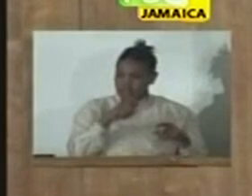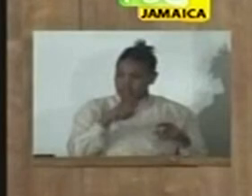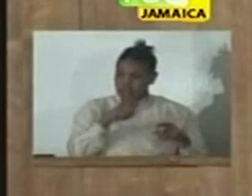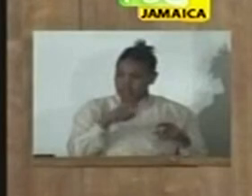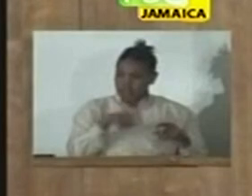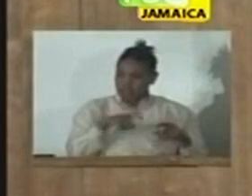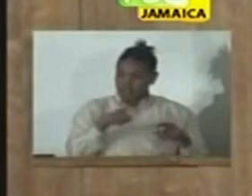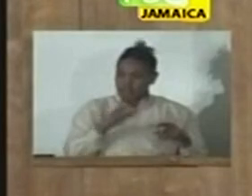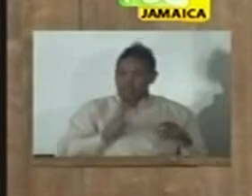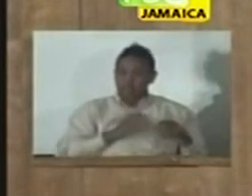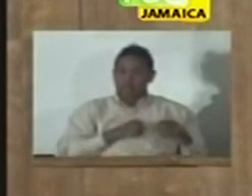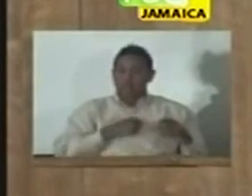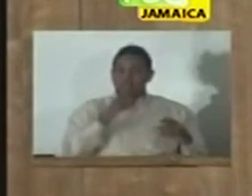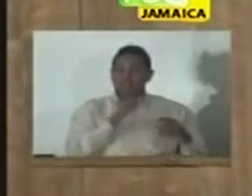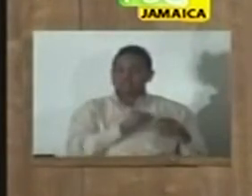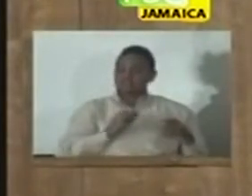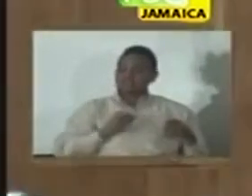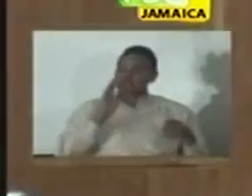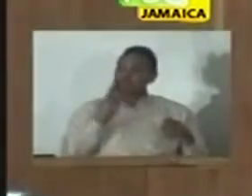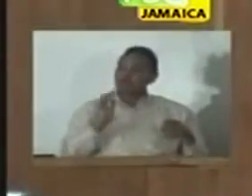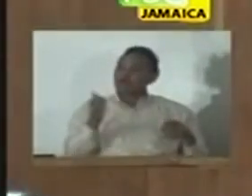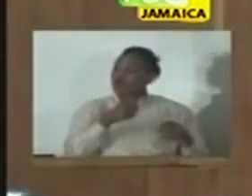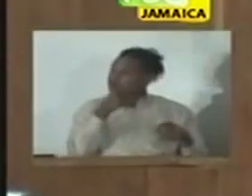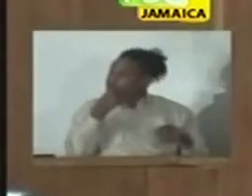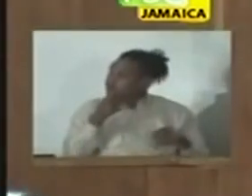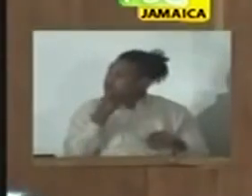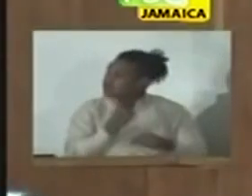Senate? Other way.